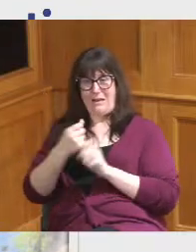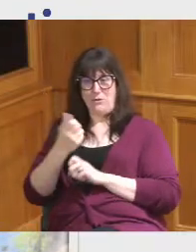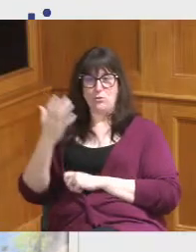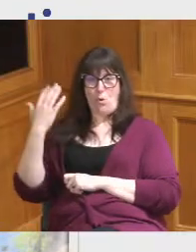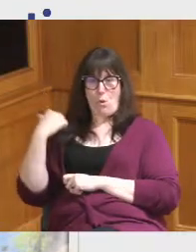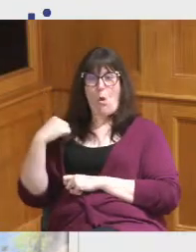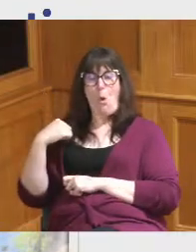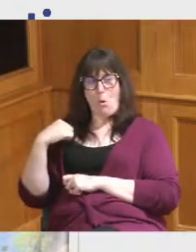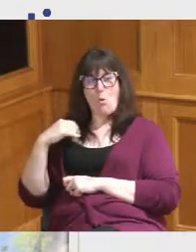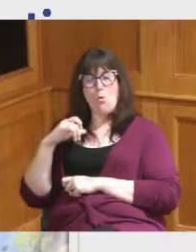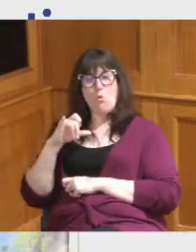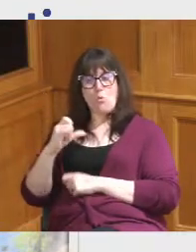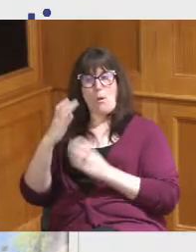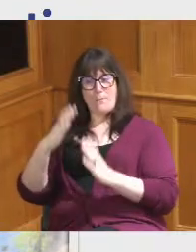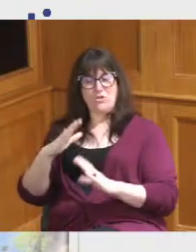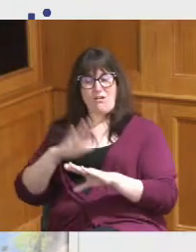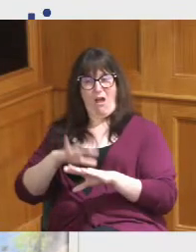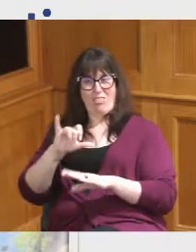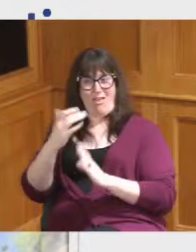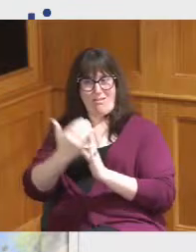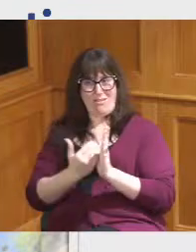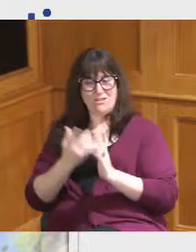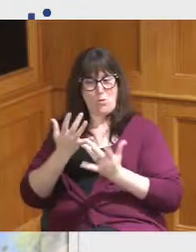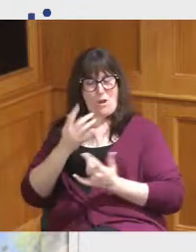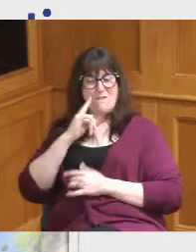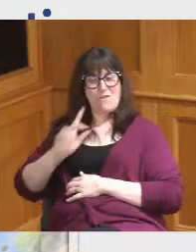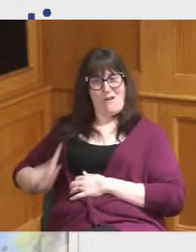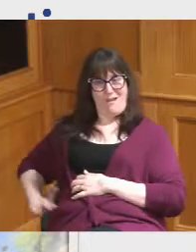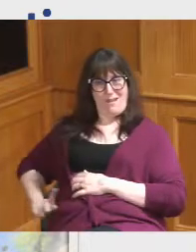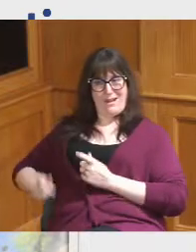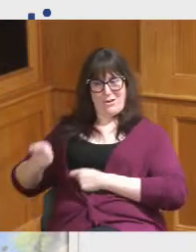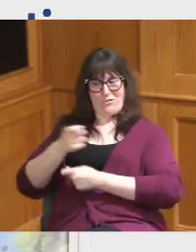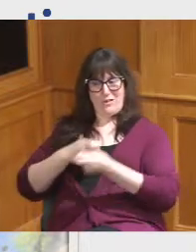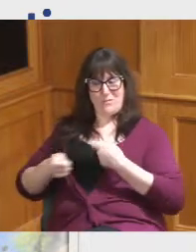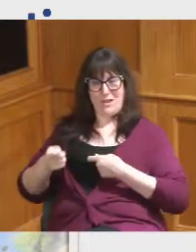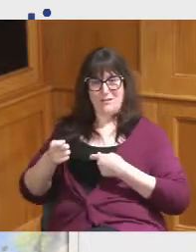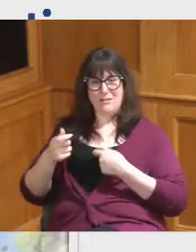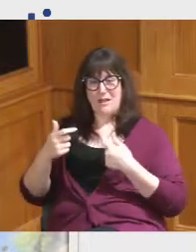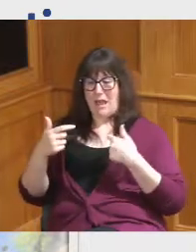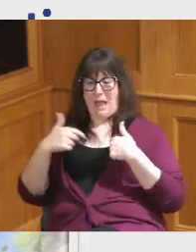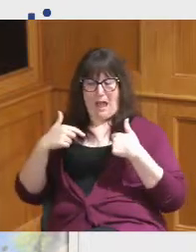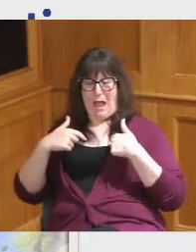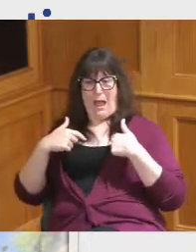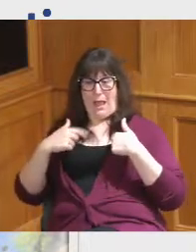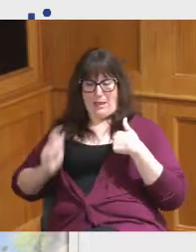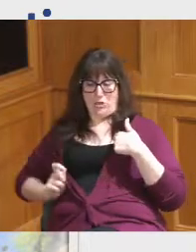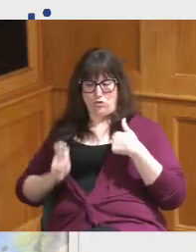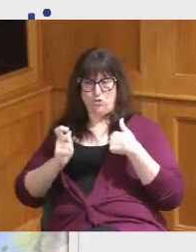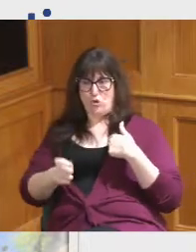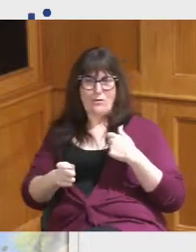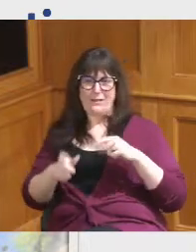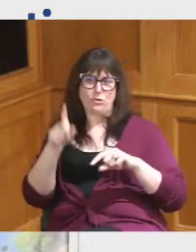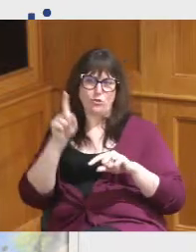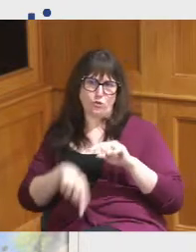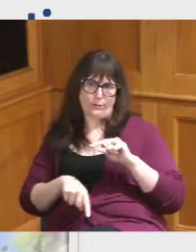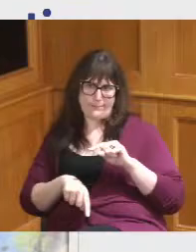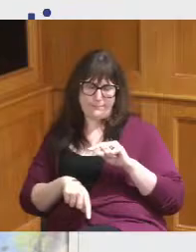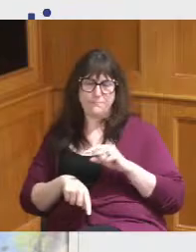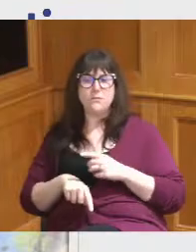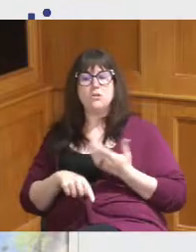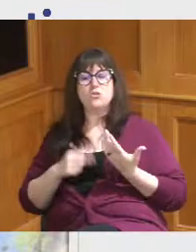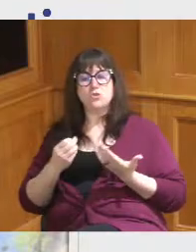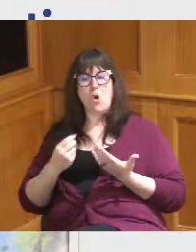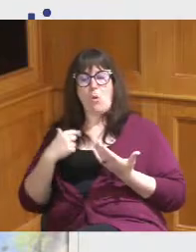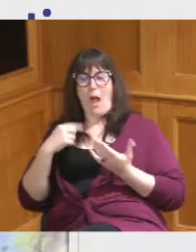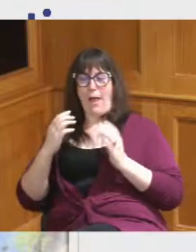100,000 people waiting for a kidney transplant. And although I was unable to be his donor, I took on the role as what we call a kidney